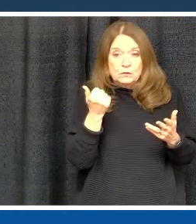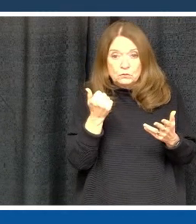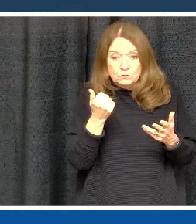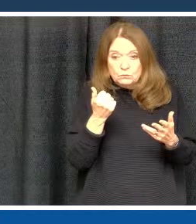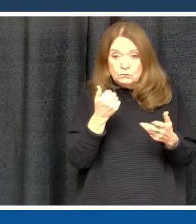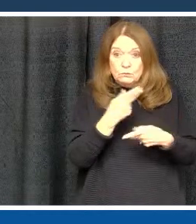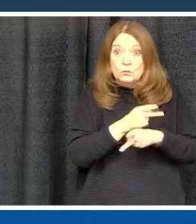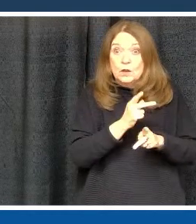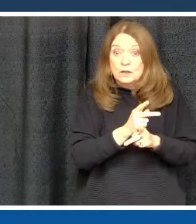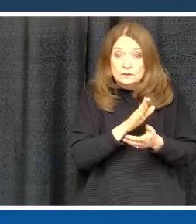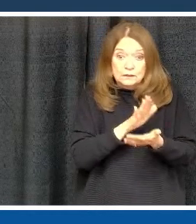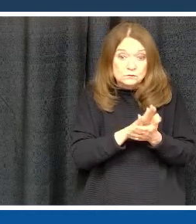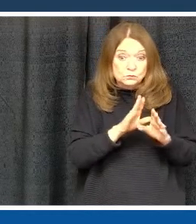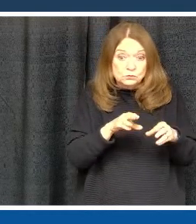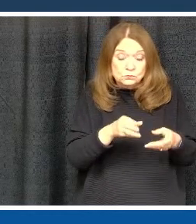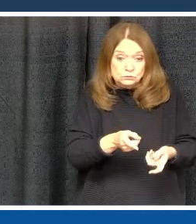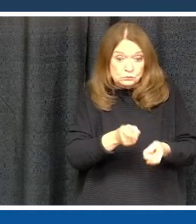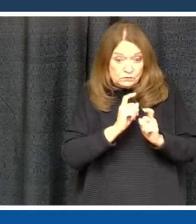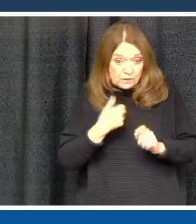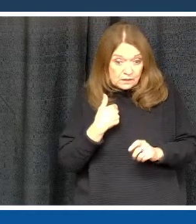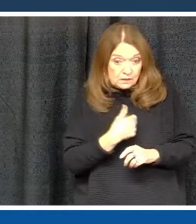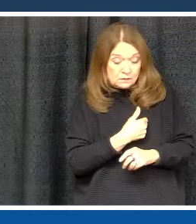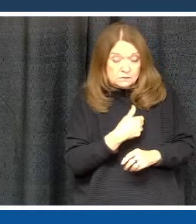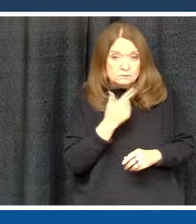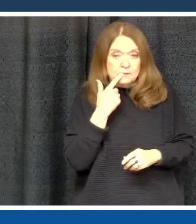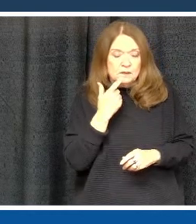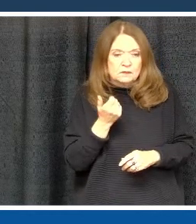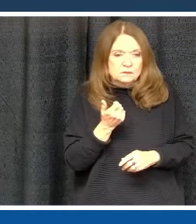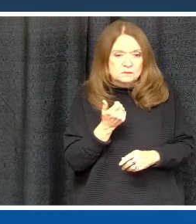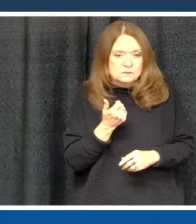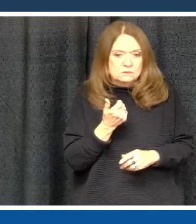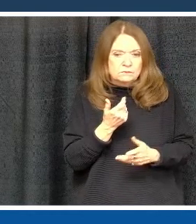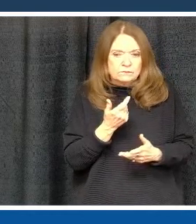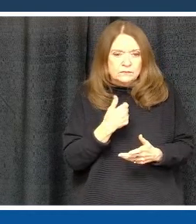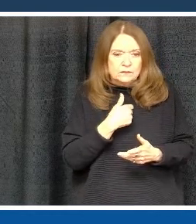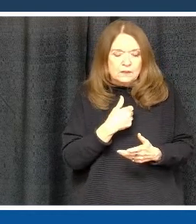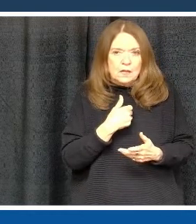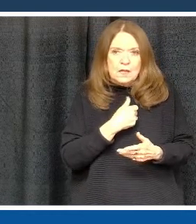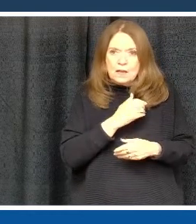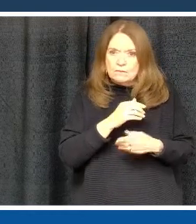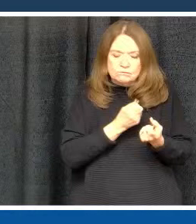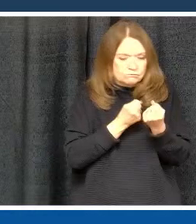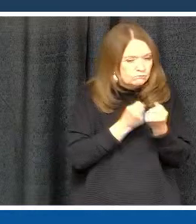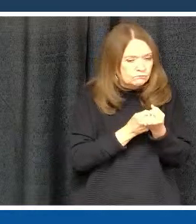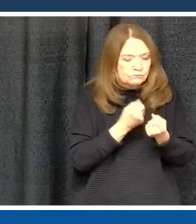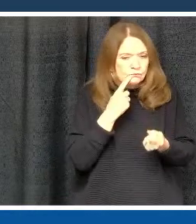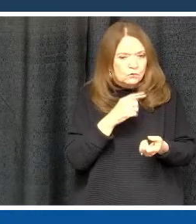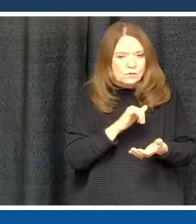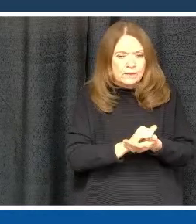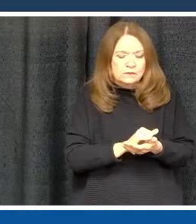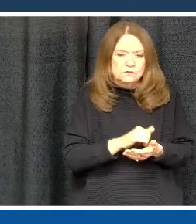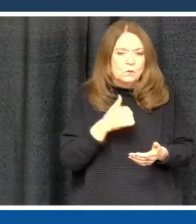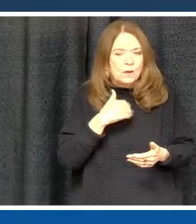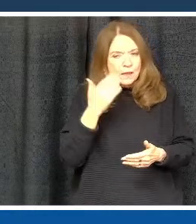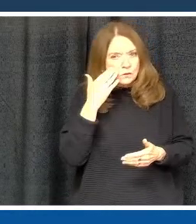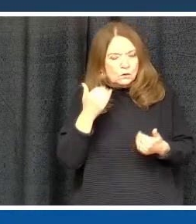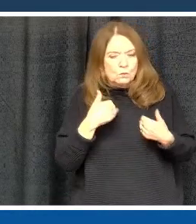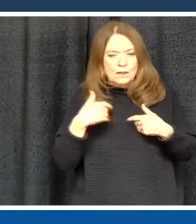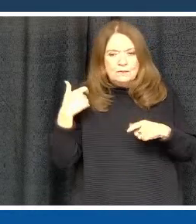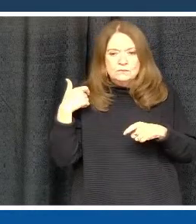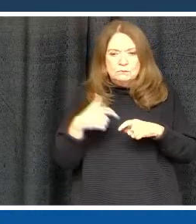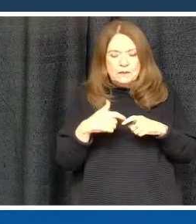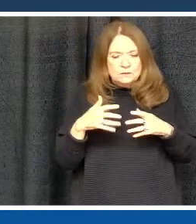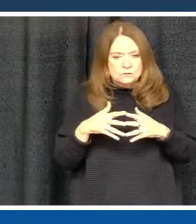product that the school is providing us, because I'm all for that. So I know we have a Spanish